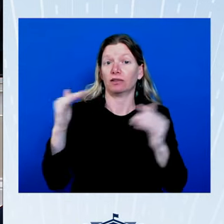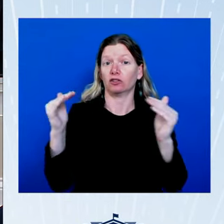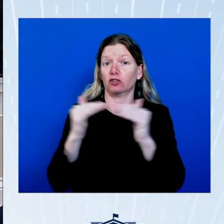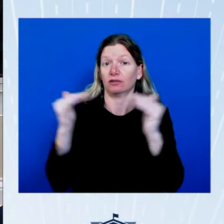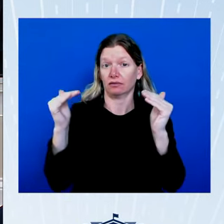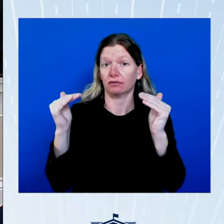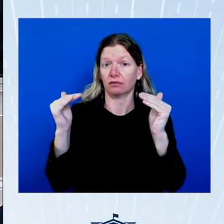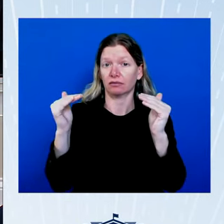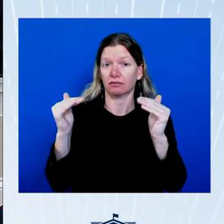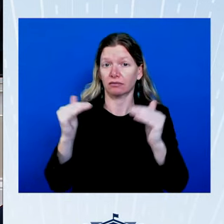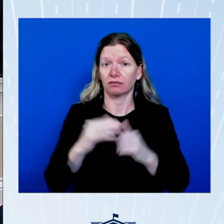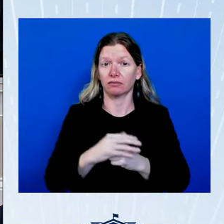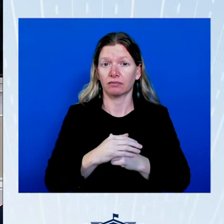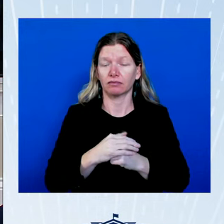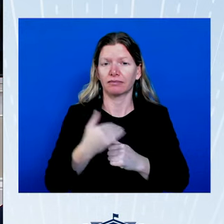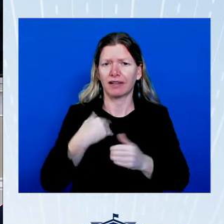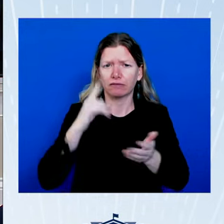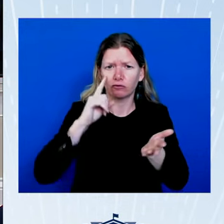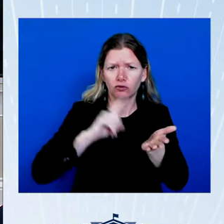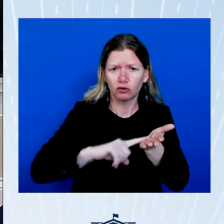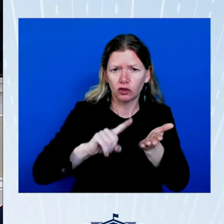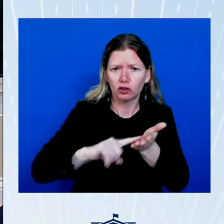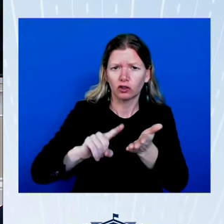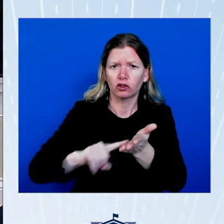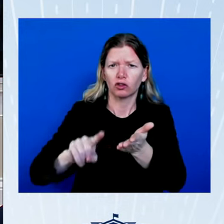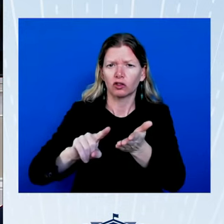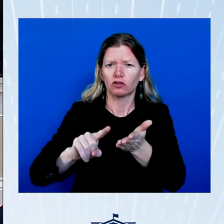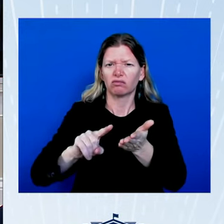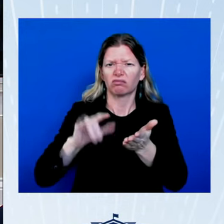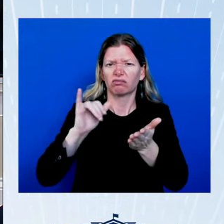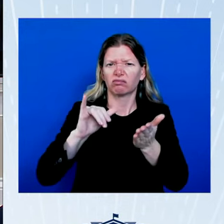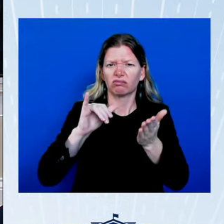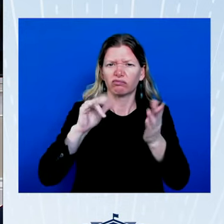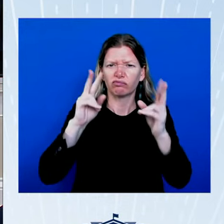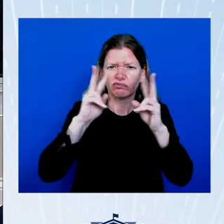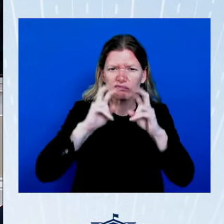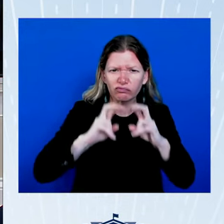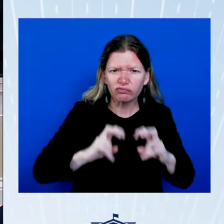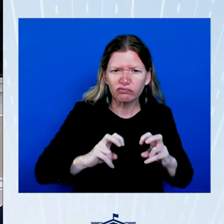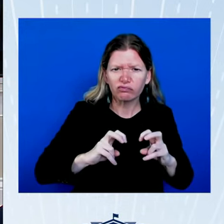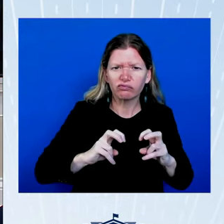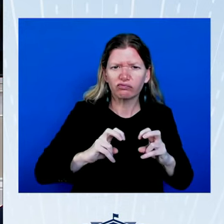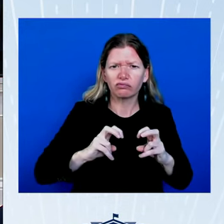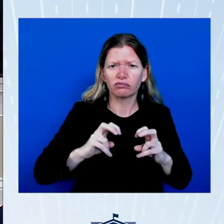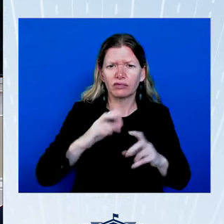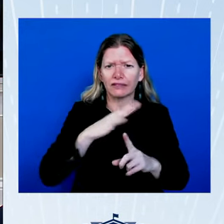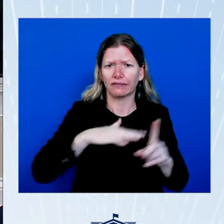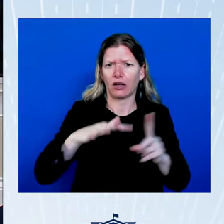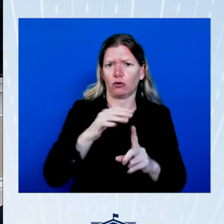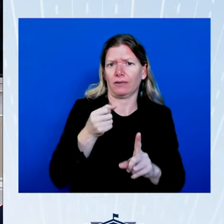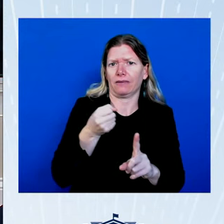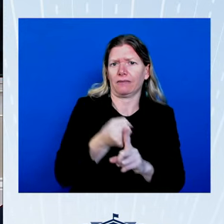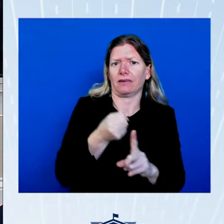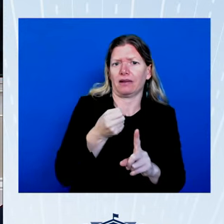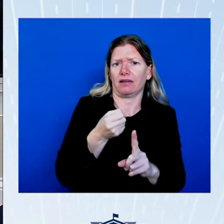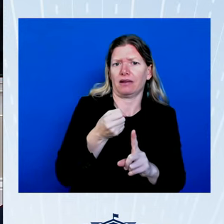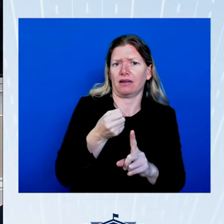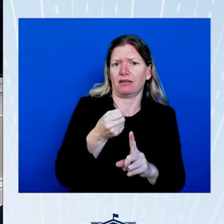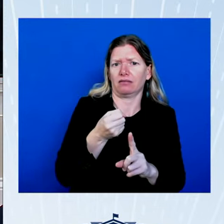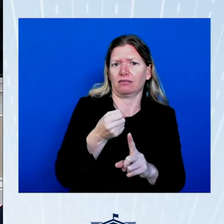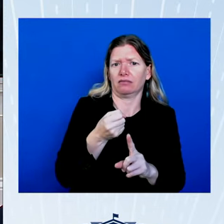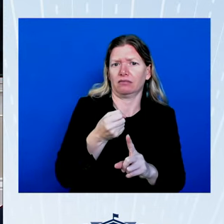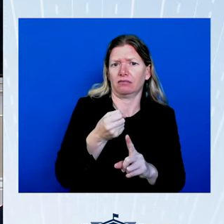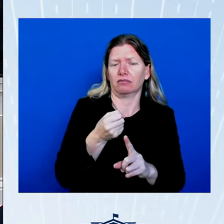at really a micro level, at a census tract level of environmental justice impacts, including the impacts of climate change. So we're